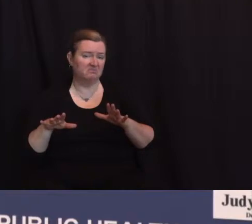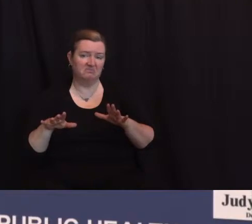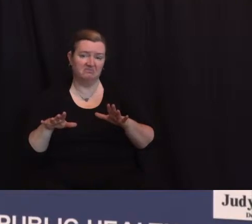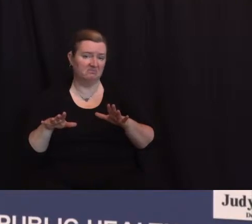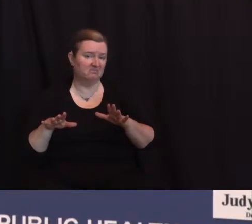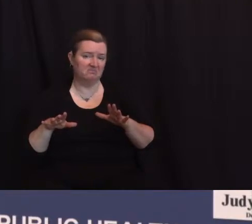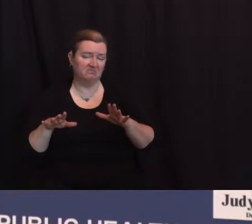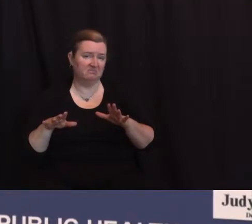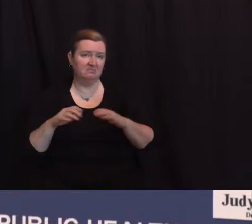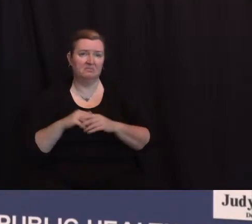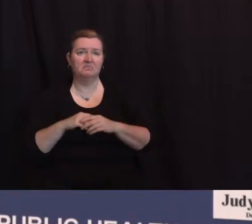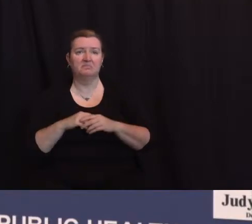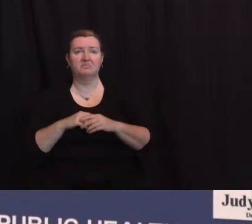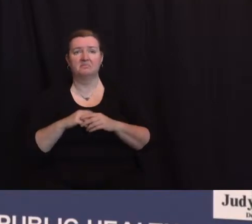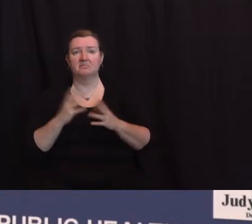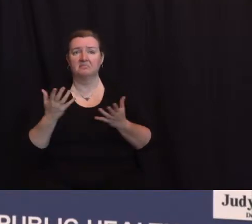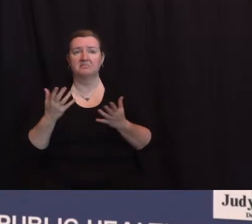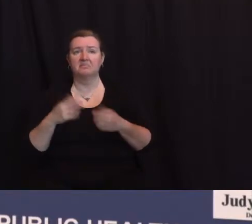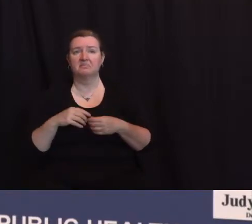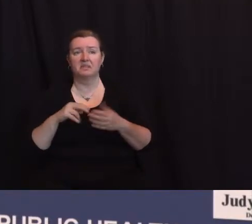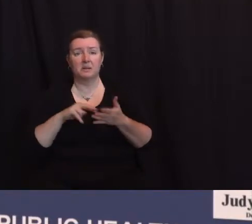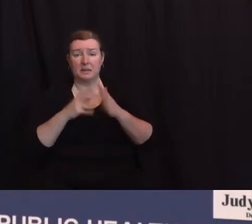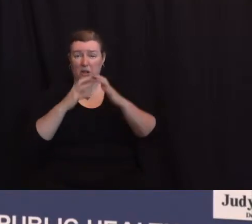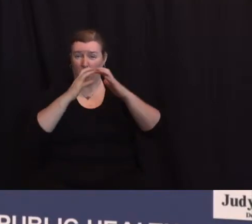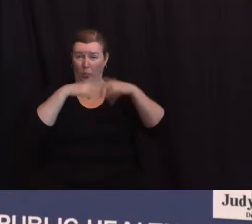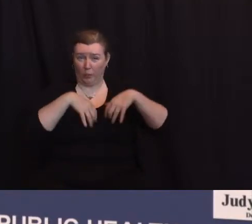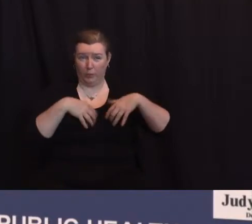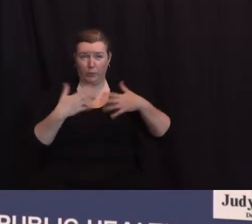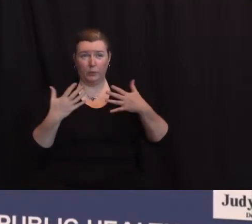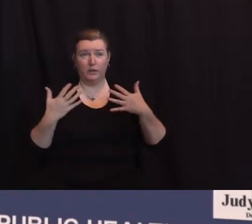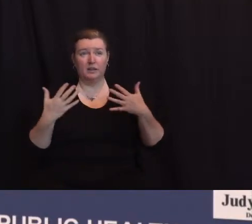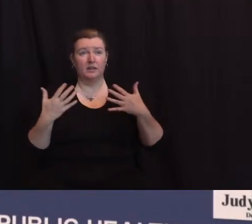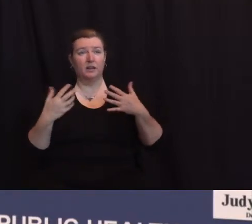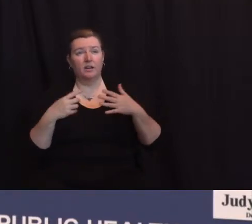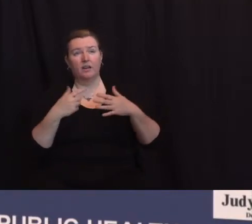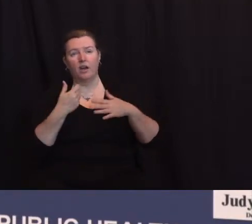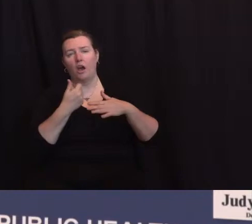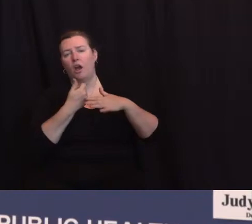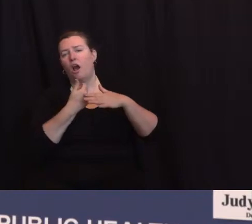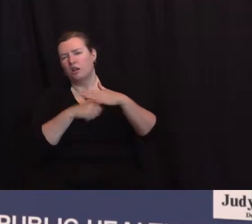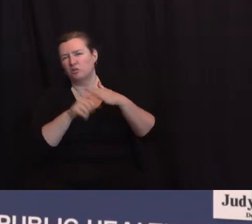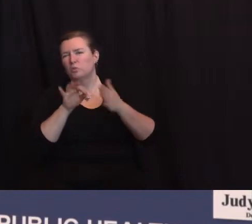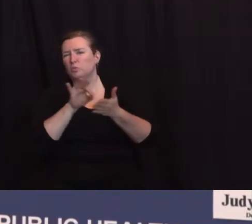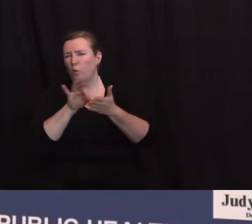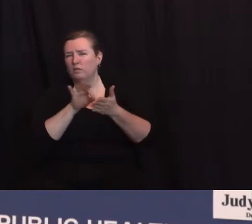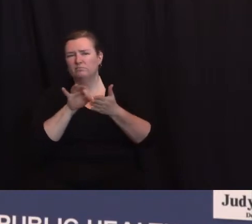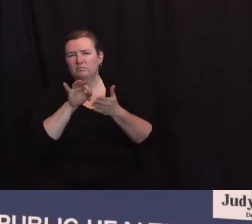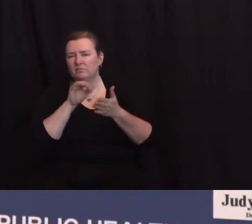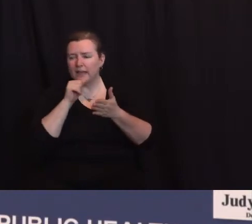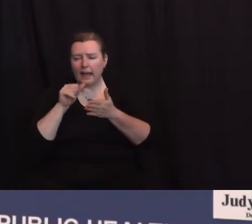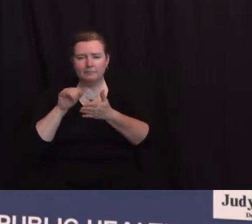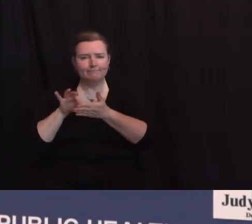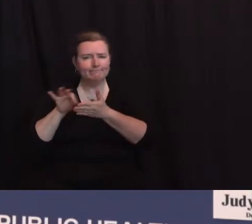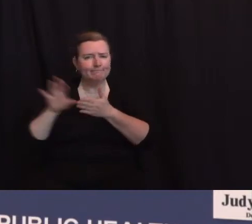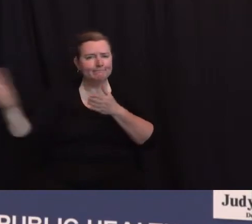number of breakthrough cases, represents an undercount of these individuals. Still, what we have found is